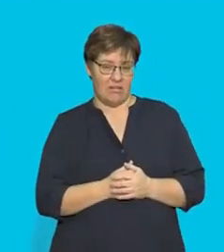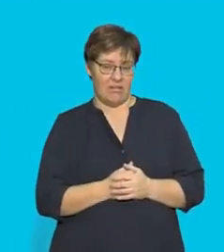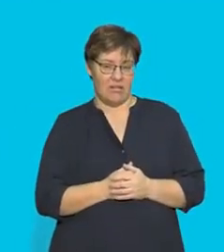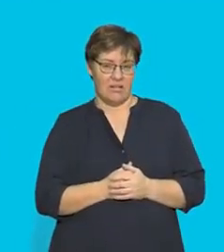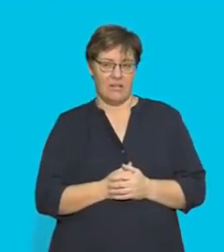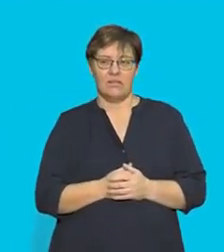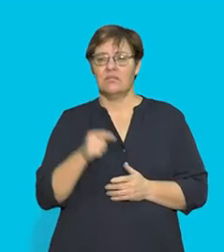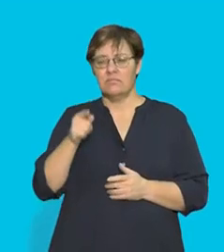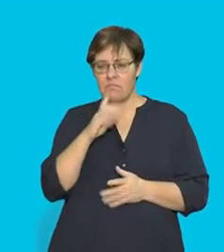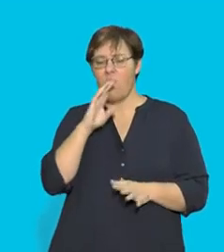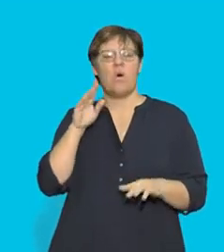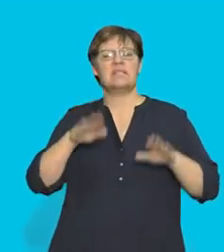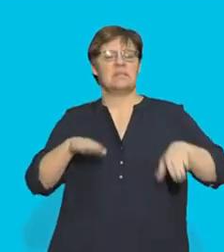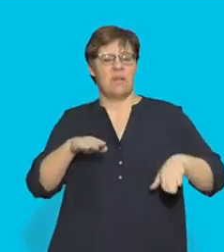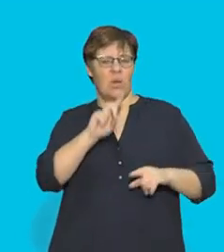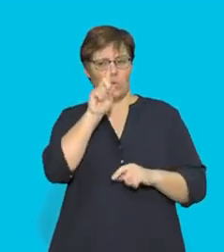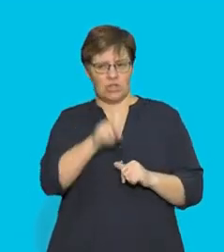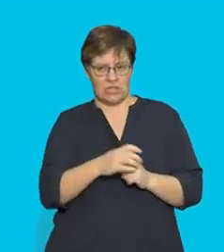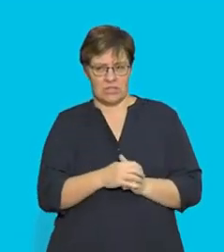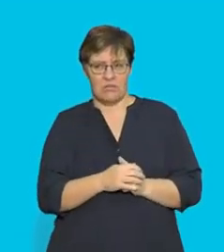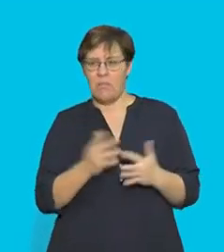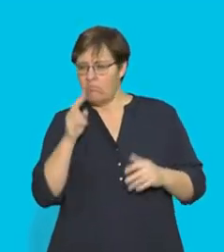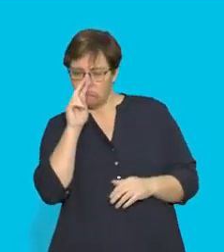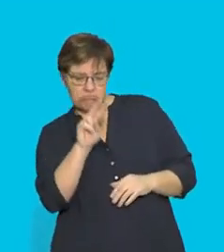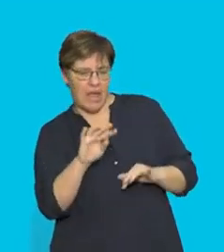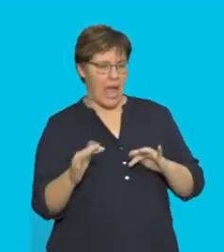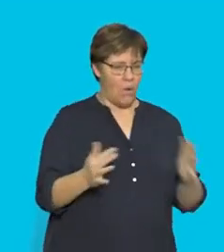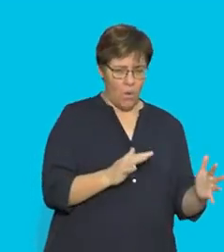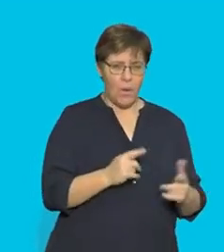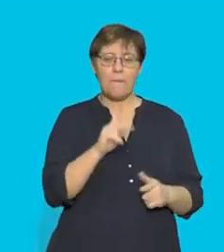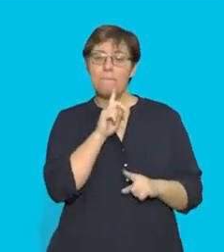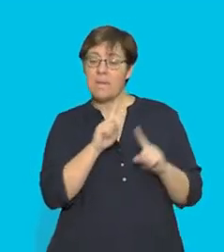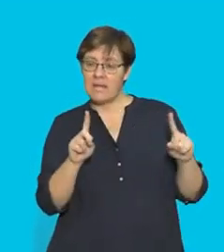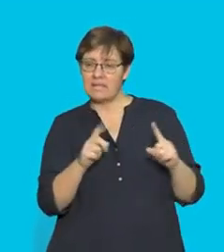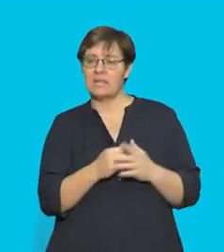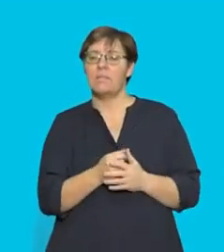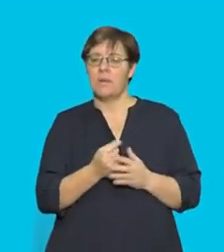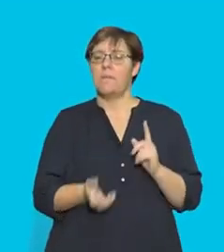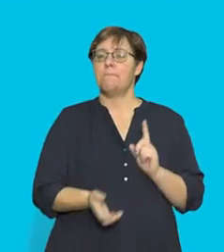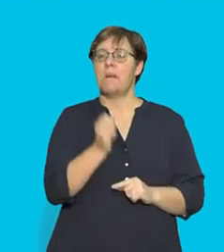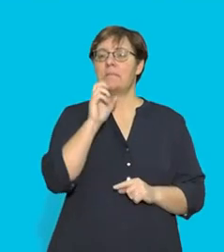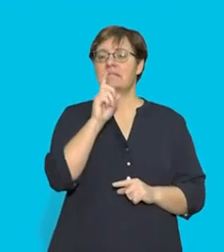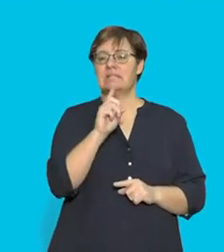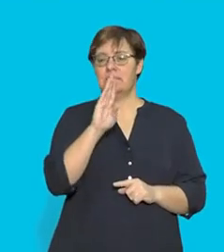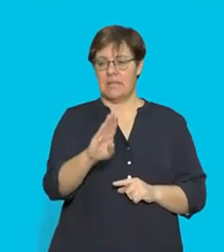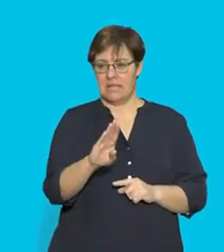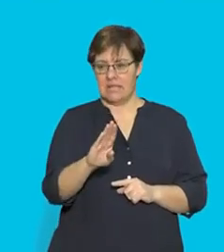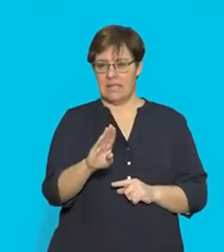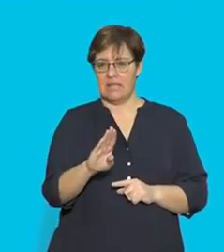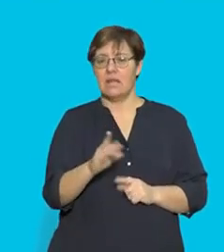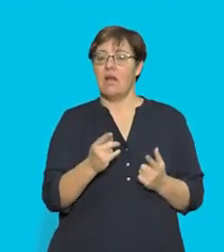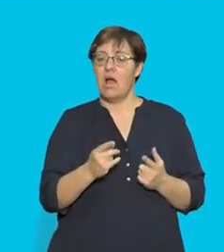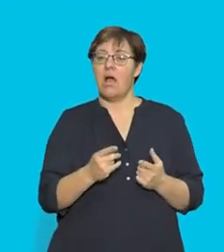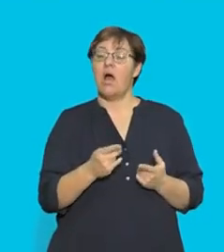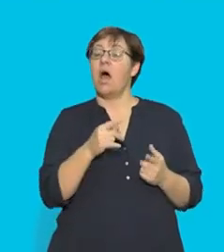So this is a very similar question in terms of the way it looks, but here they tell us to determine the length of dB in terms of y and theta.